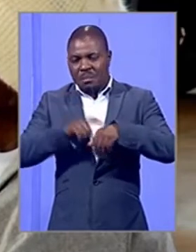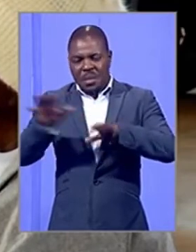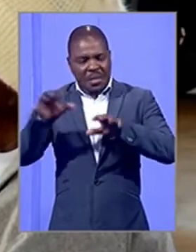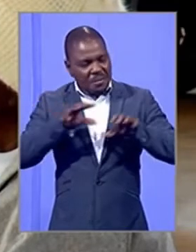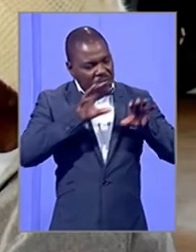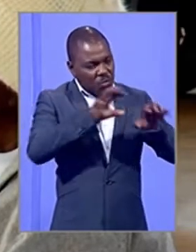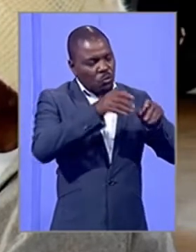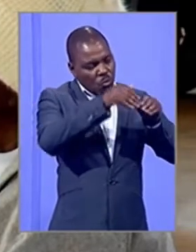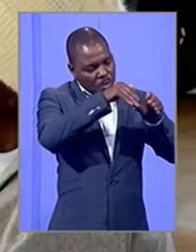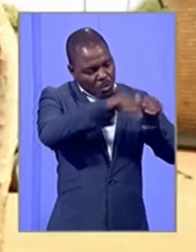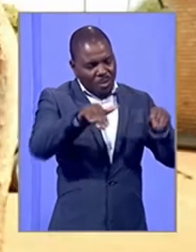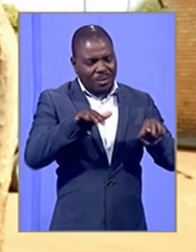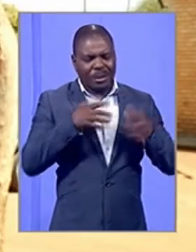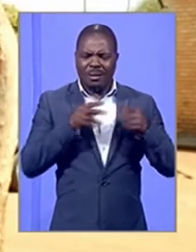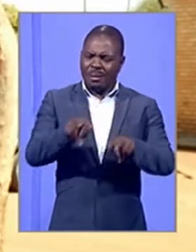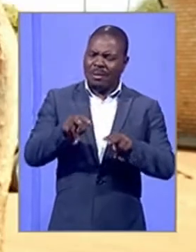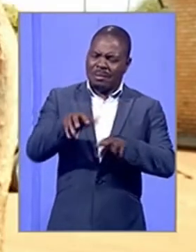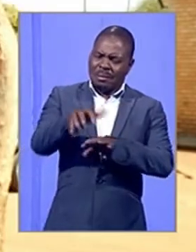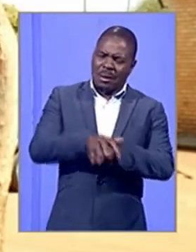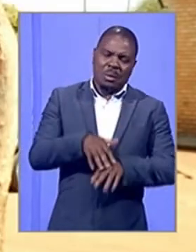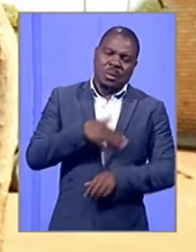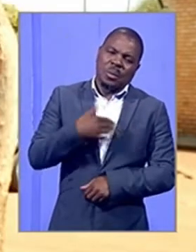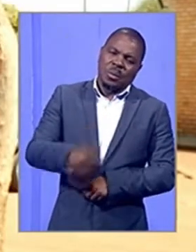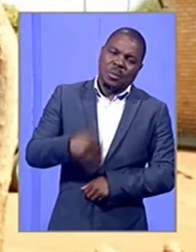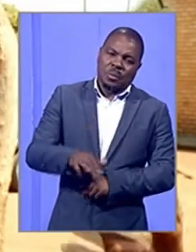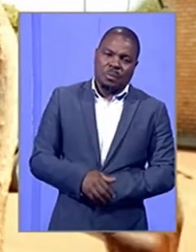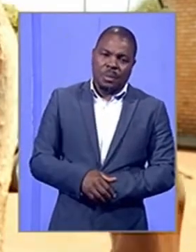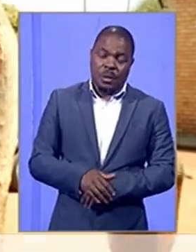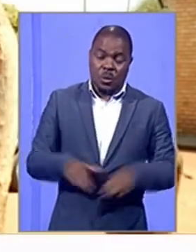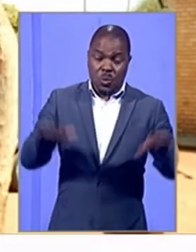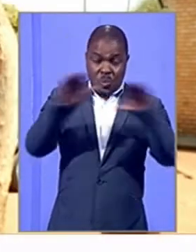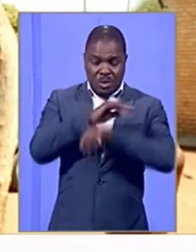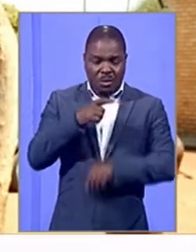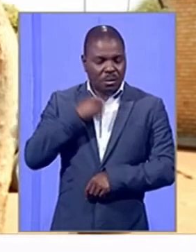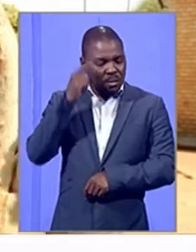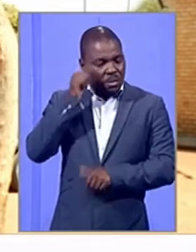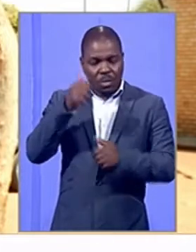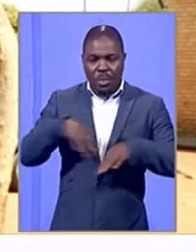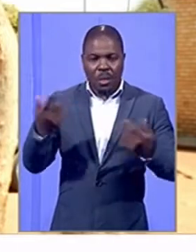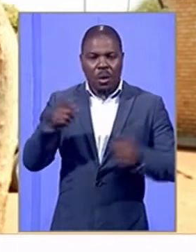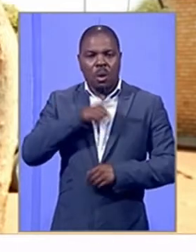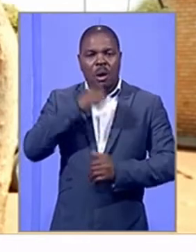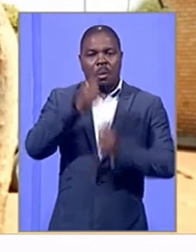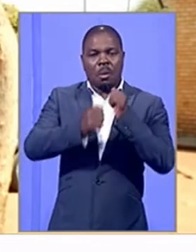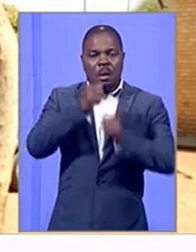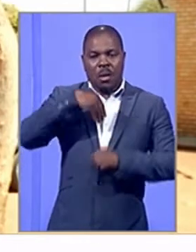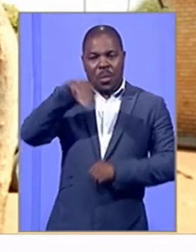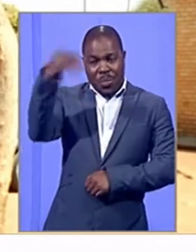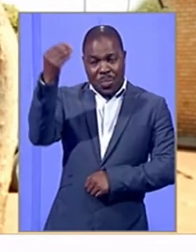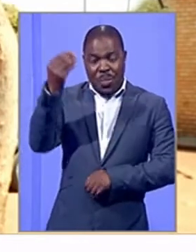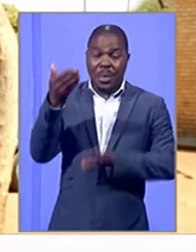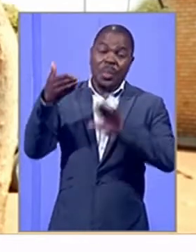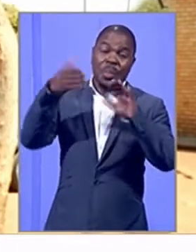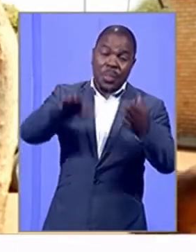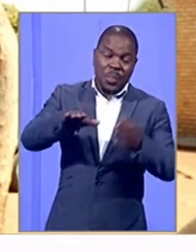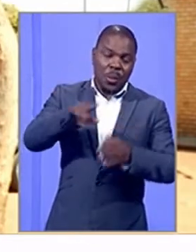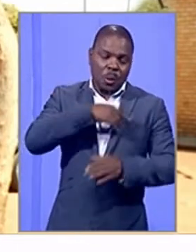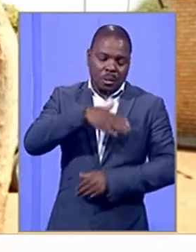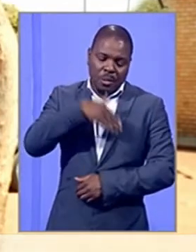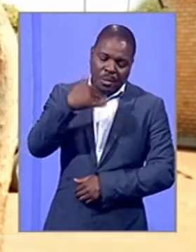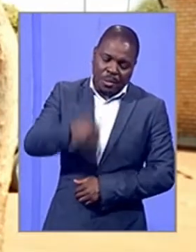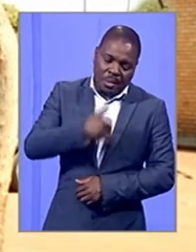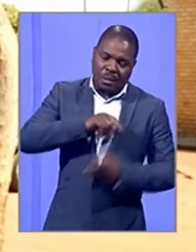e le seemong se. Ge ke robetša ka roba le boroko my elder brother mo tlhokofetse ka pele botlhoko bolele ke pelo ka baka